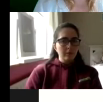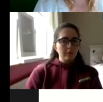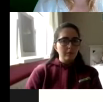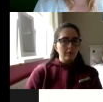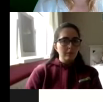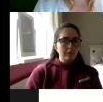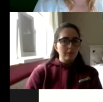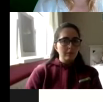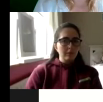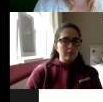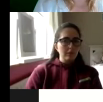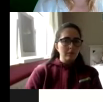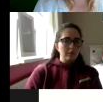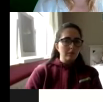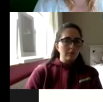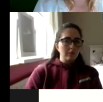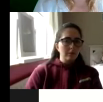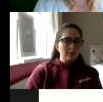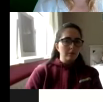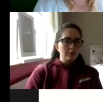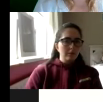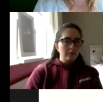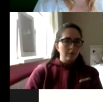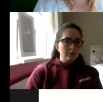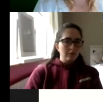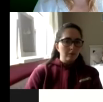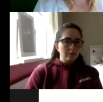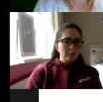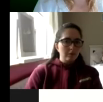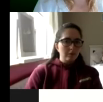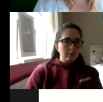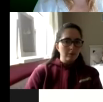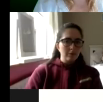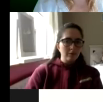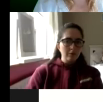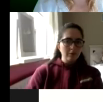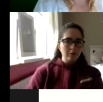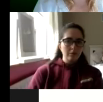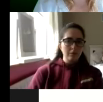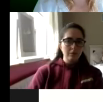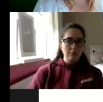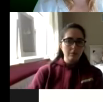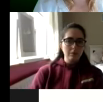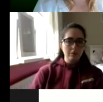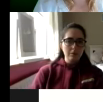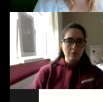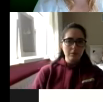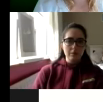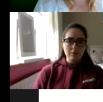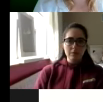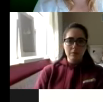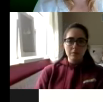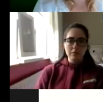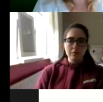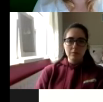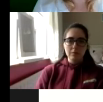It means confidentially, in private. So it's a closed court. Nobody can come in and observe, because